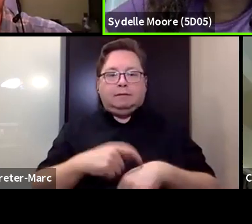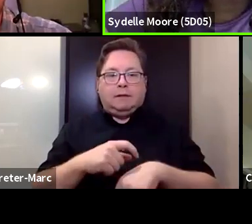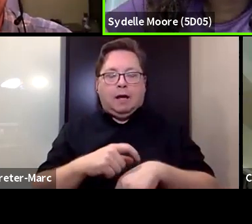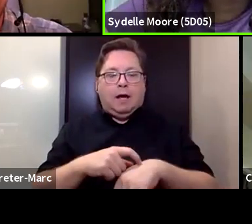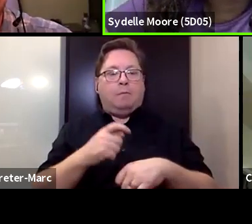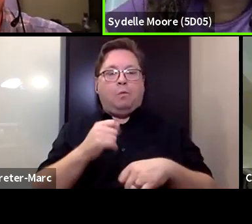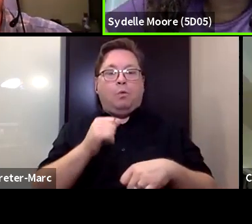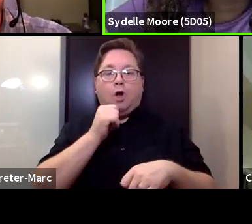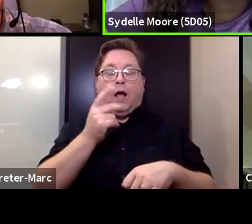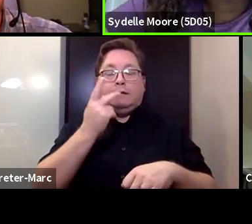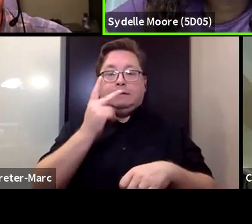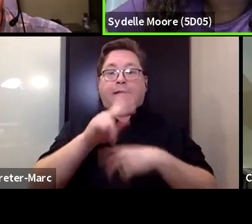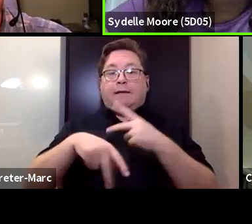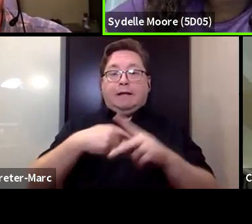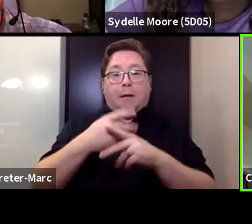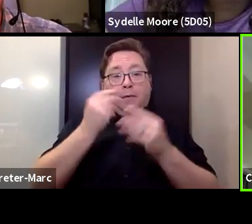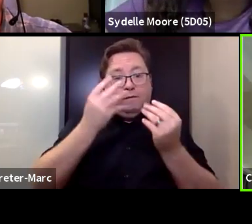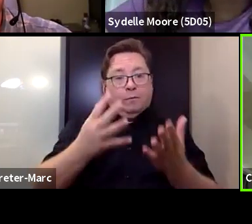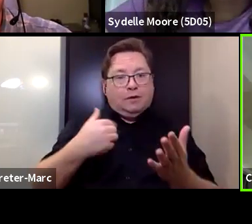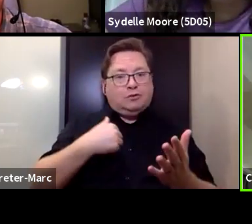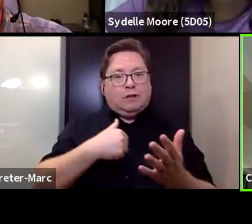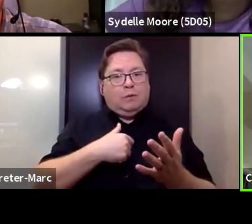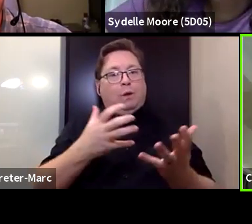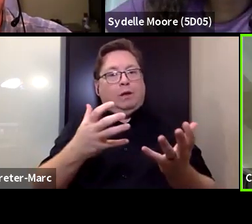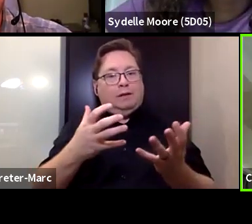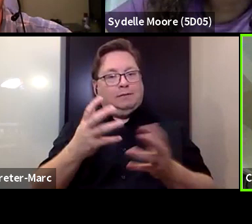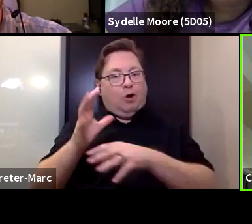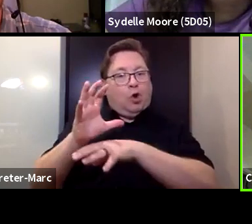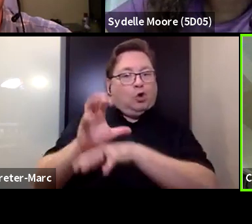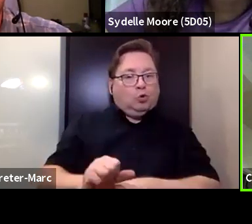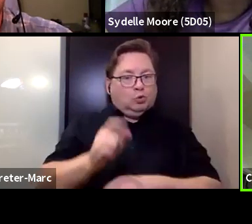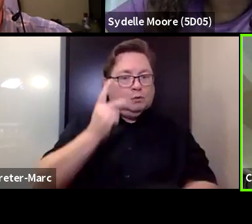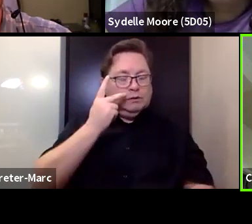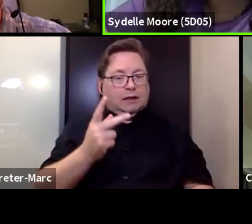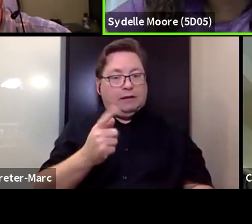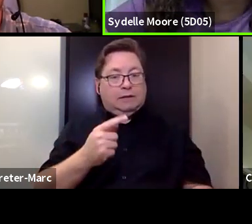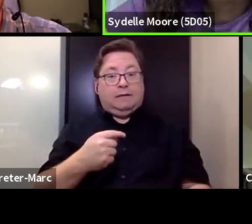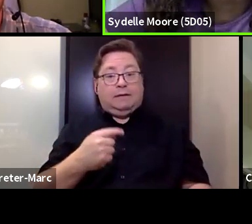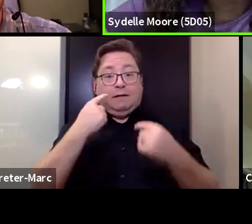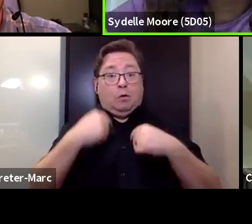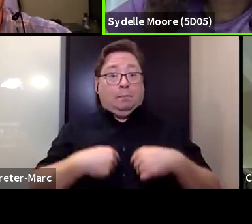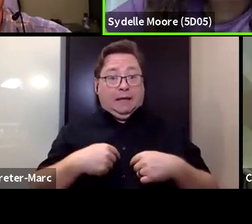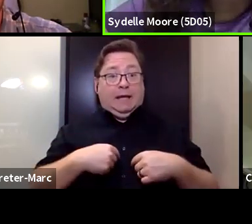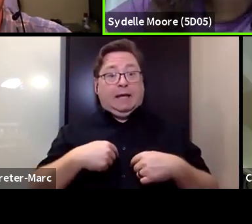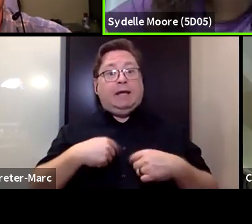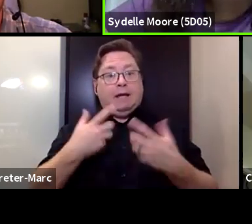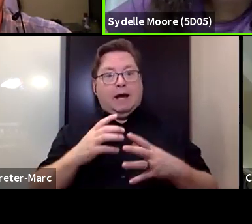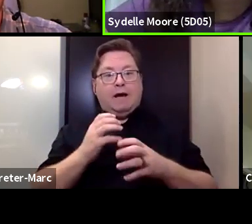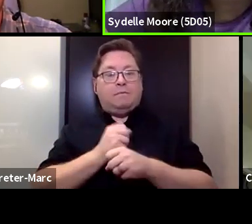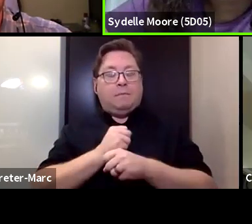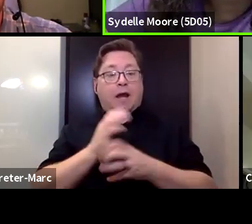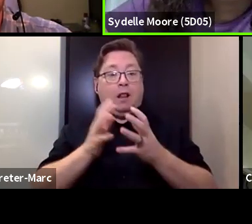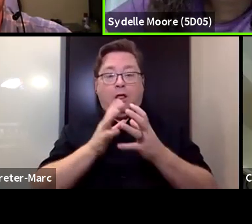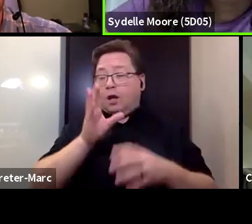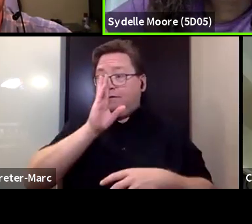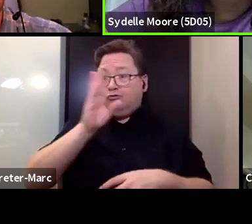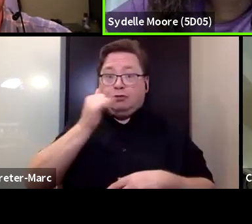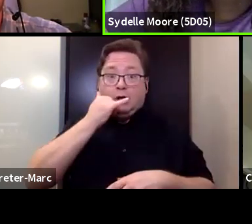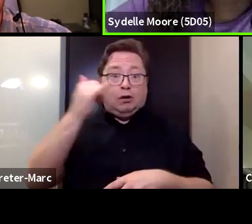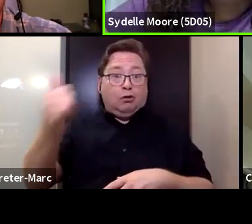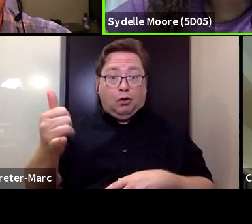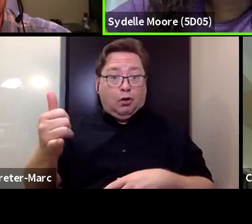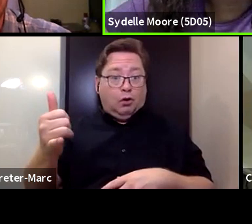of information that we're used to seeing. For my part, I have made a lot of direct calls myself in